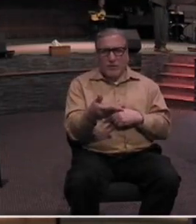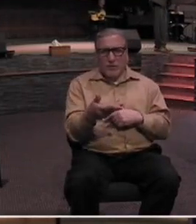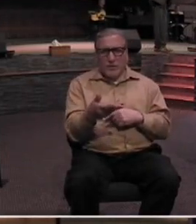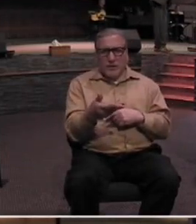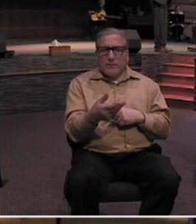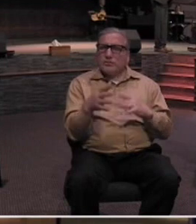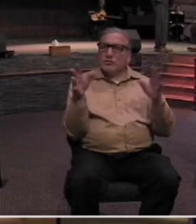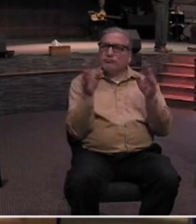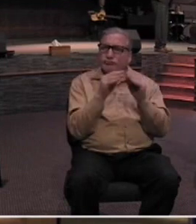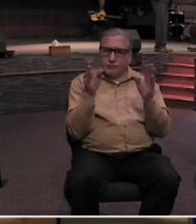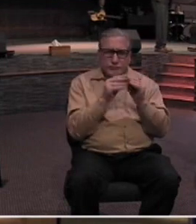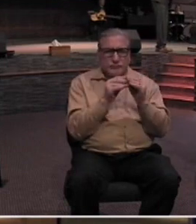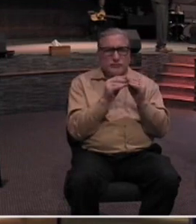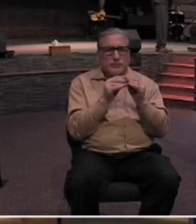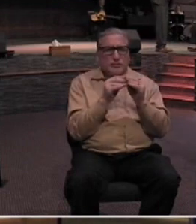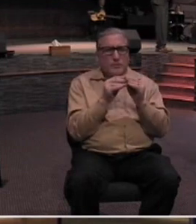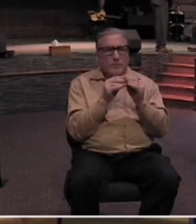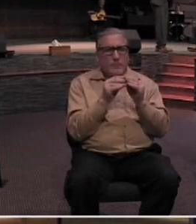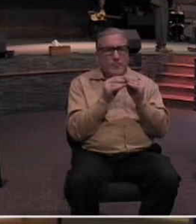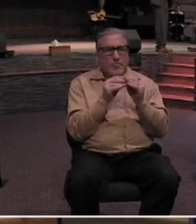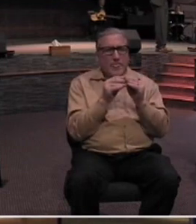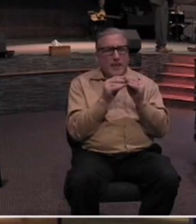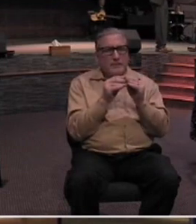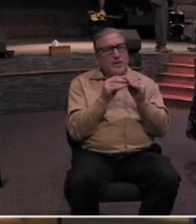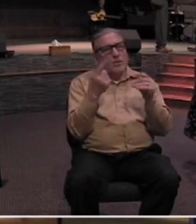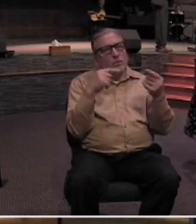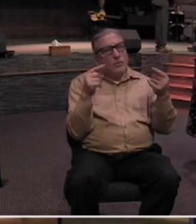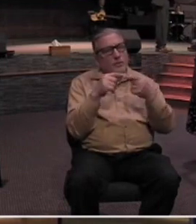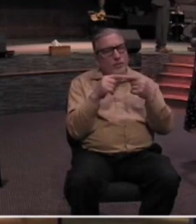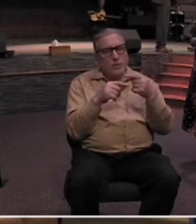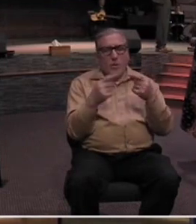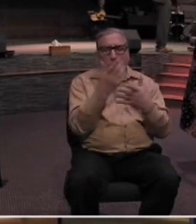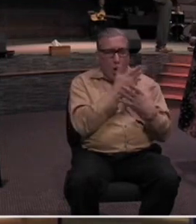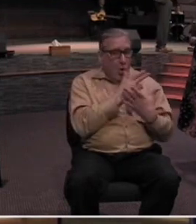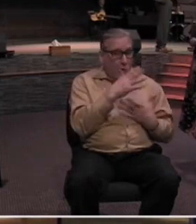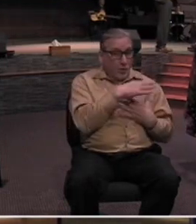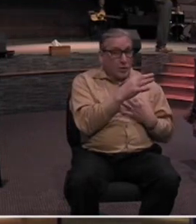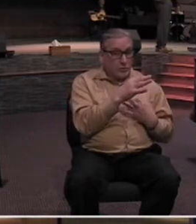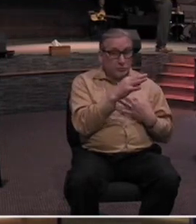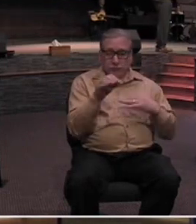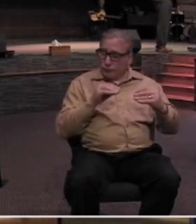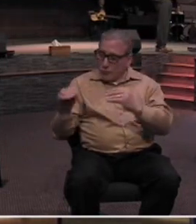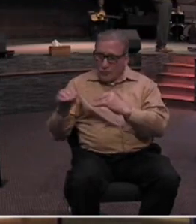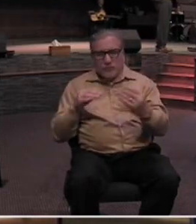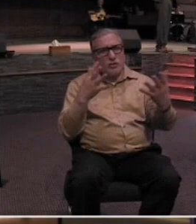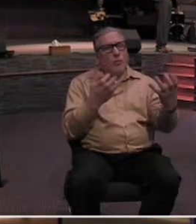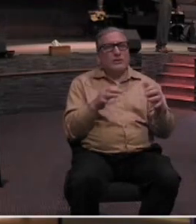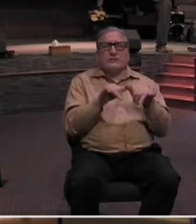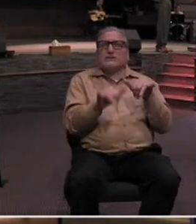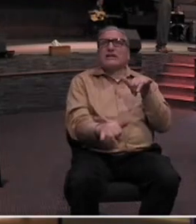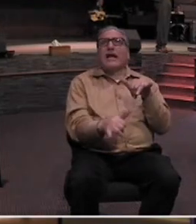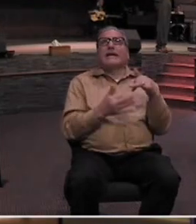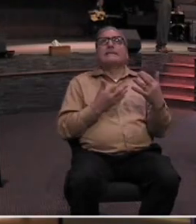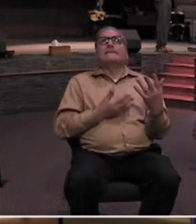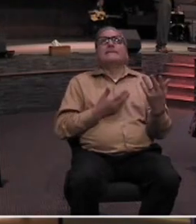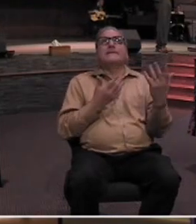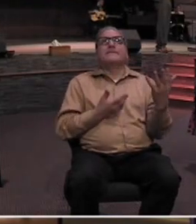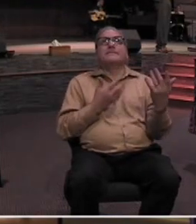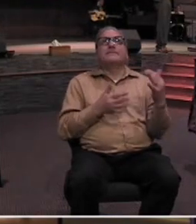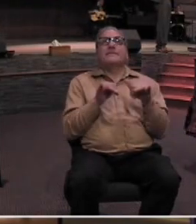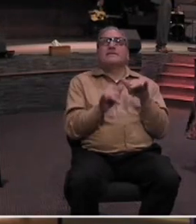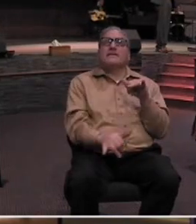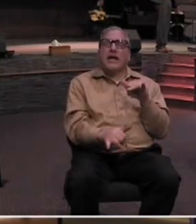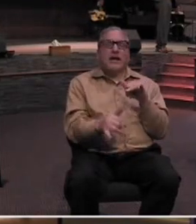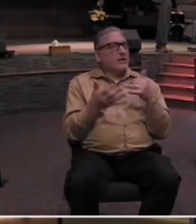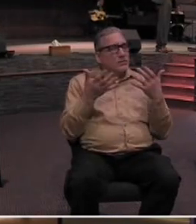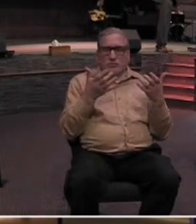was one of those services, Brother Sister French, that when the Holy Ghost gets to move, you want to linger a little bit. Praise God.